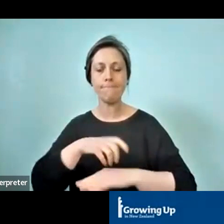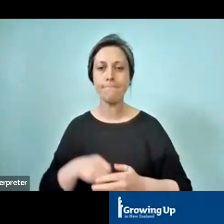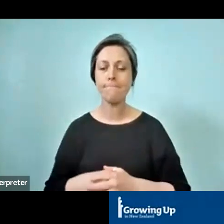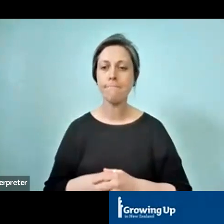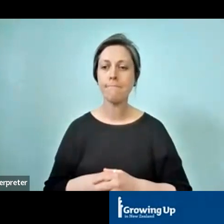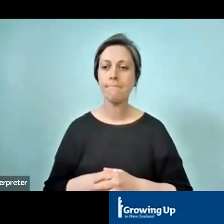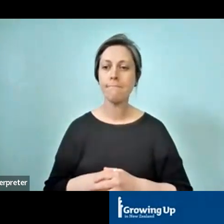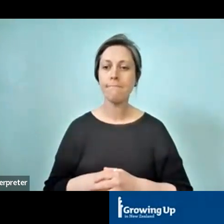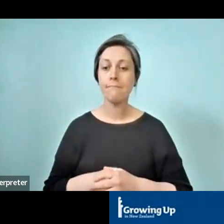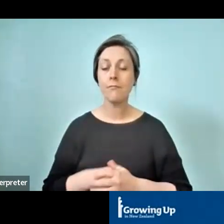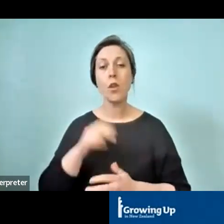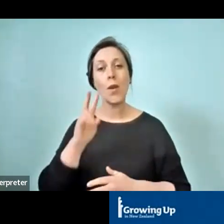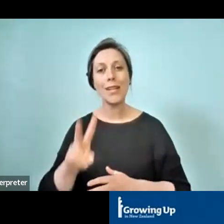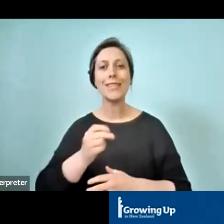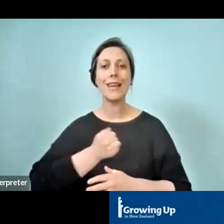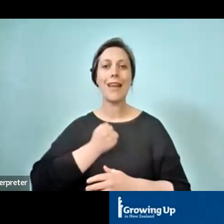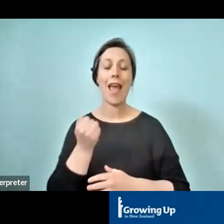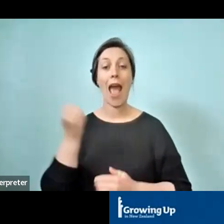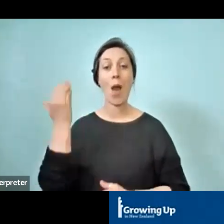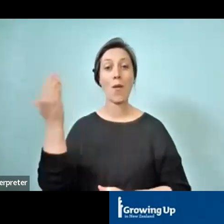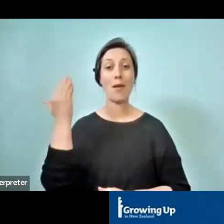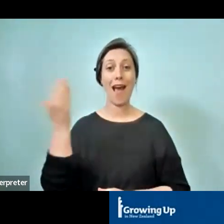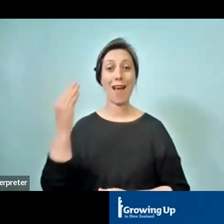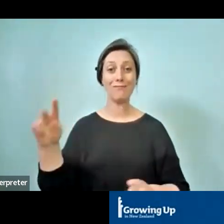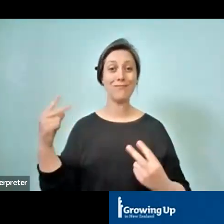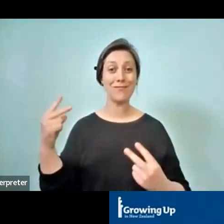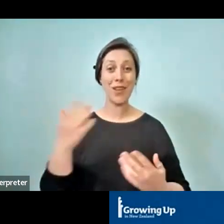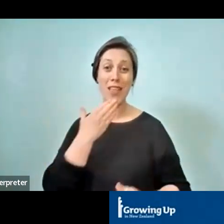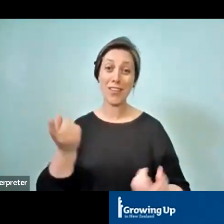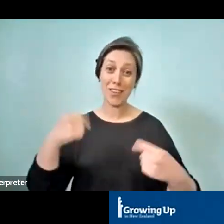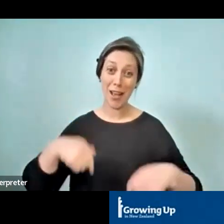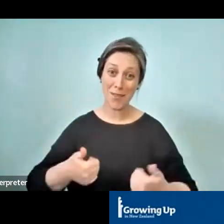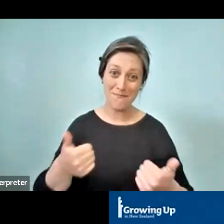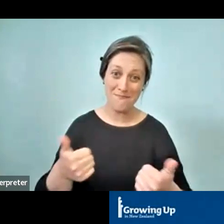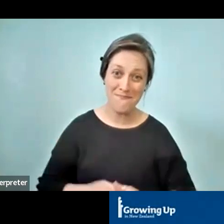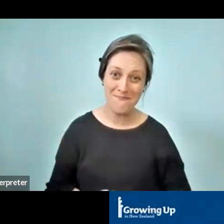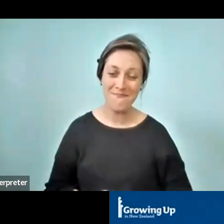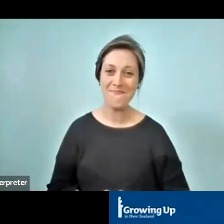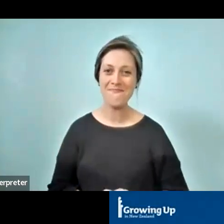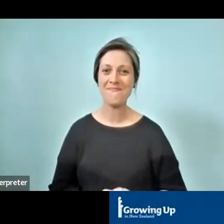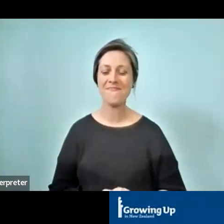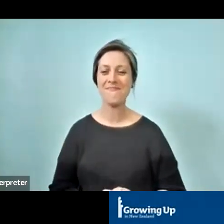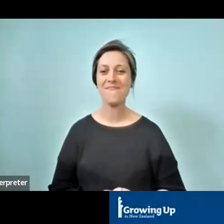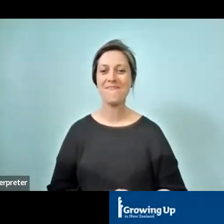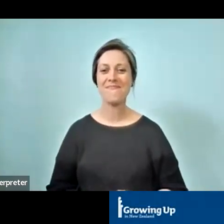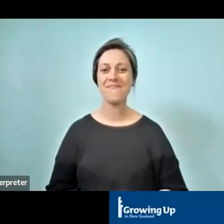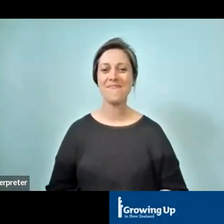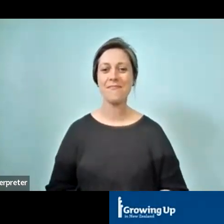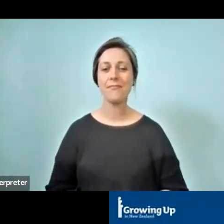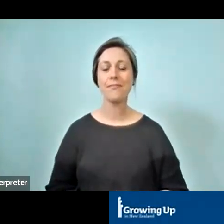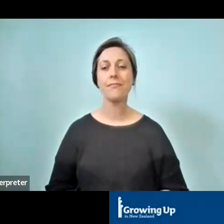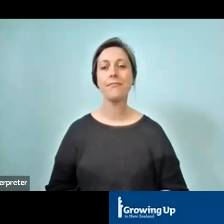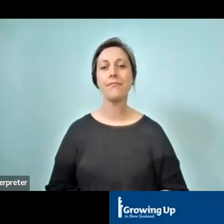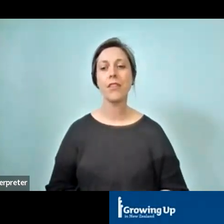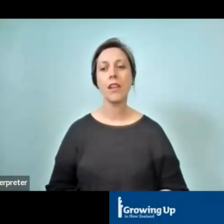this webinar. So thanks very much for coming along, guys. So yeah, I did answer a quick question